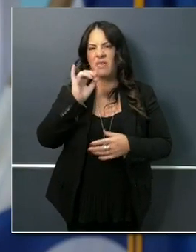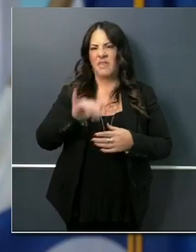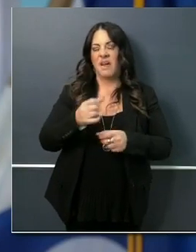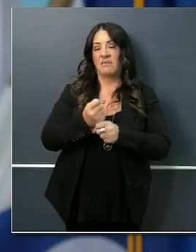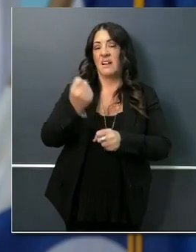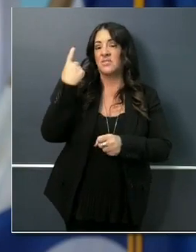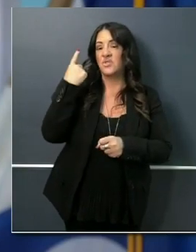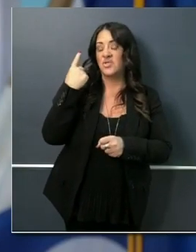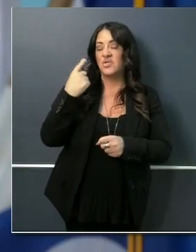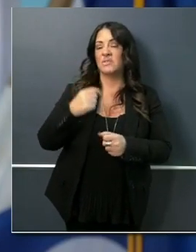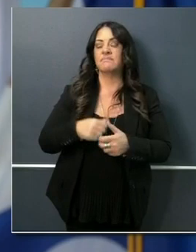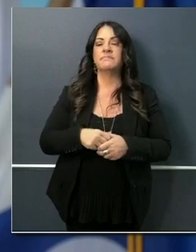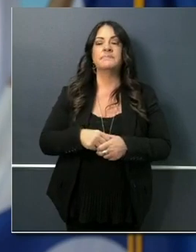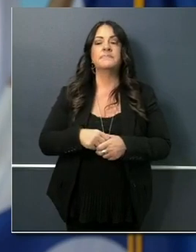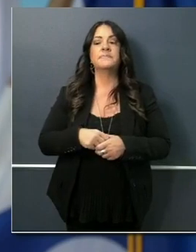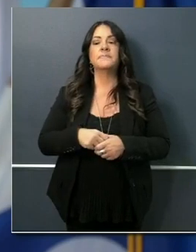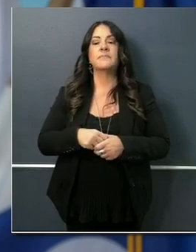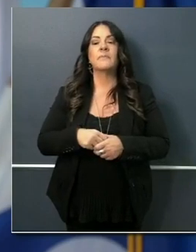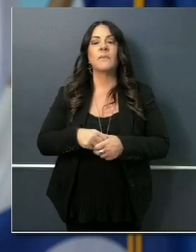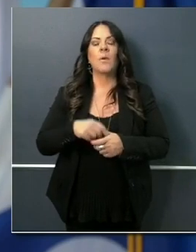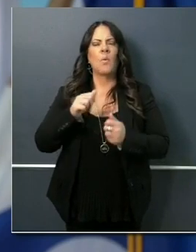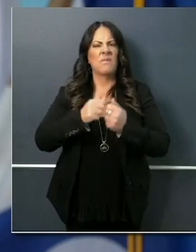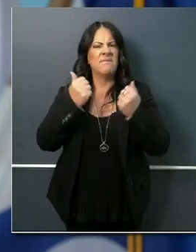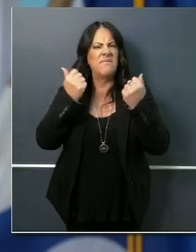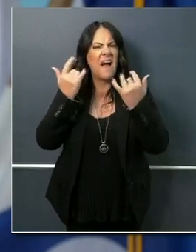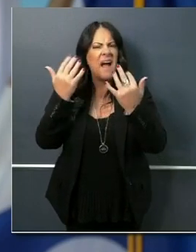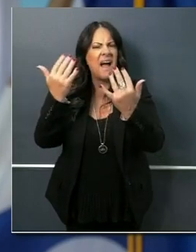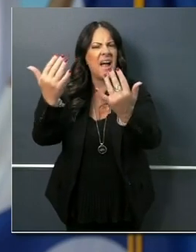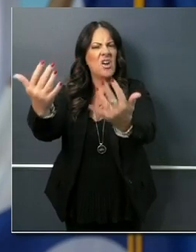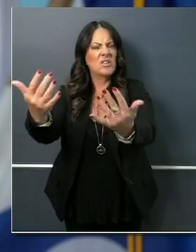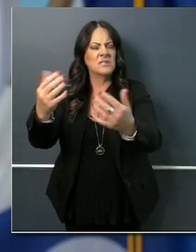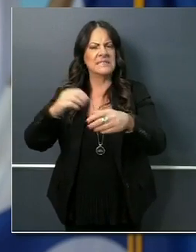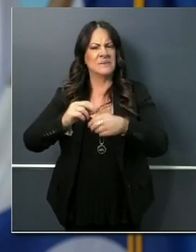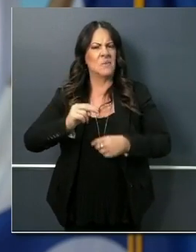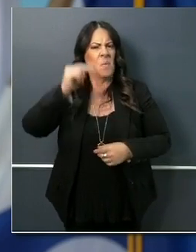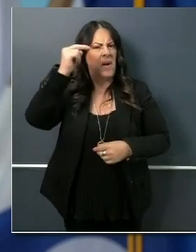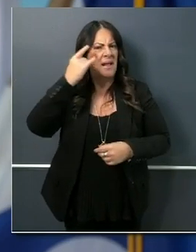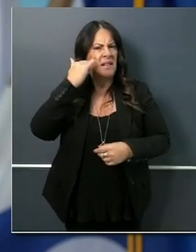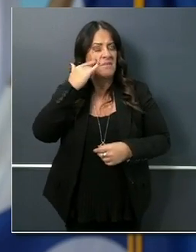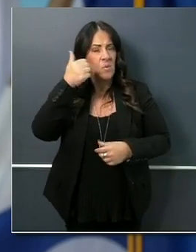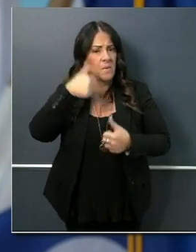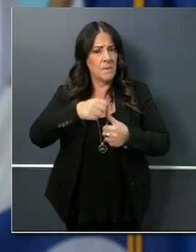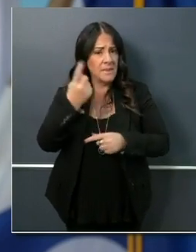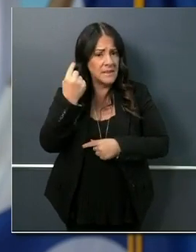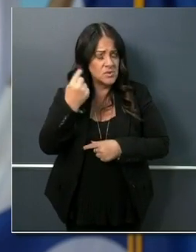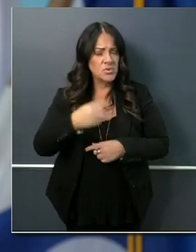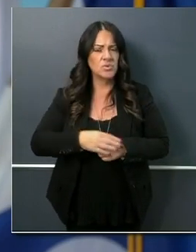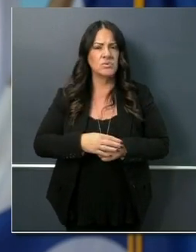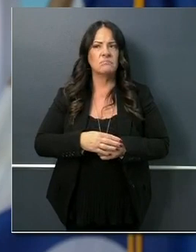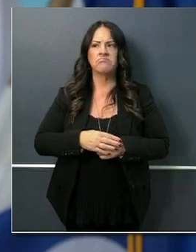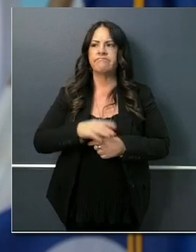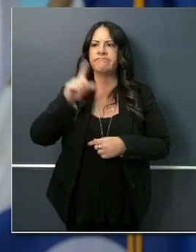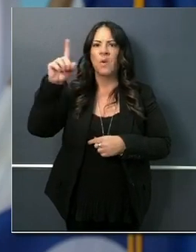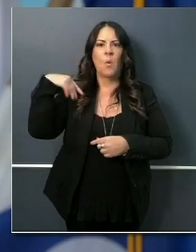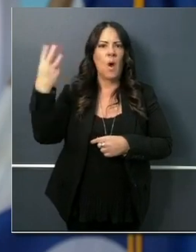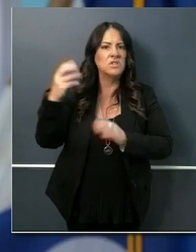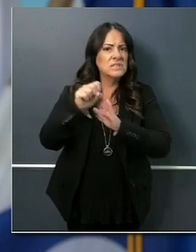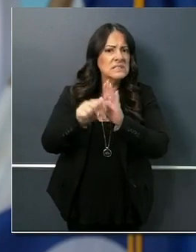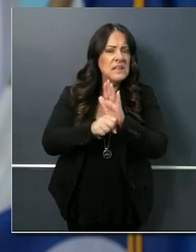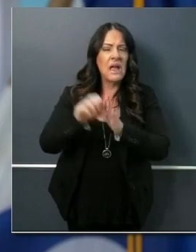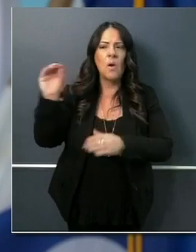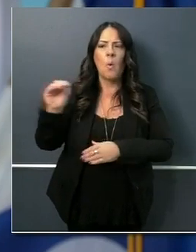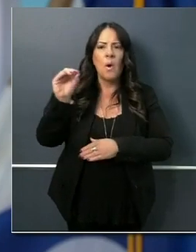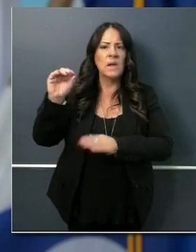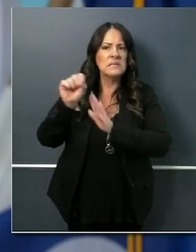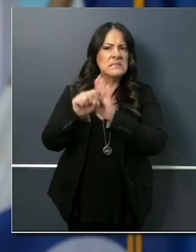year with the forest fires that we had, particularly in Northern California, where they brought down mutual aid